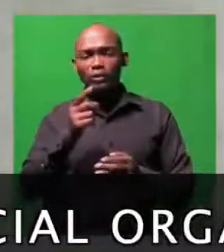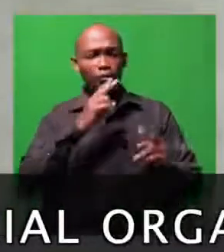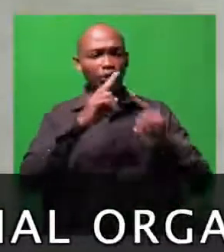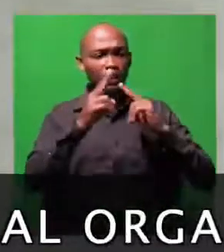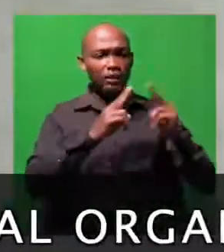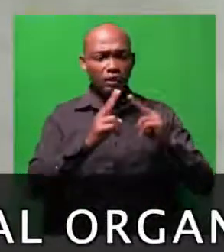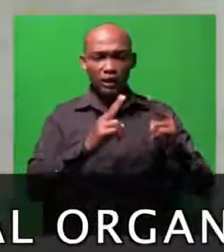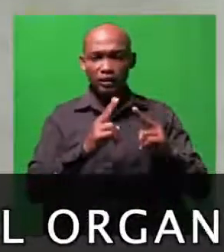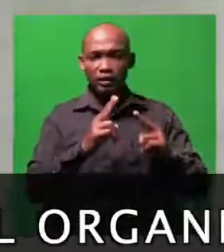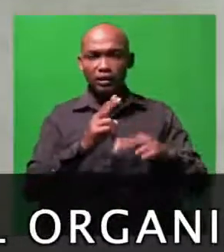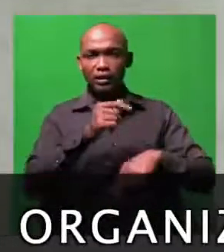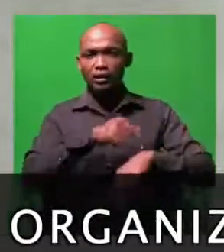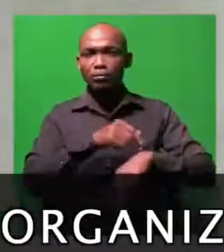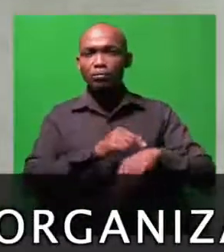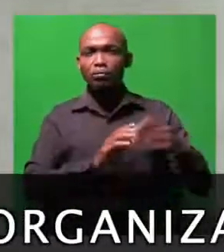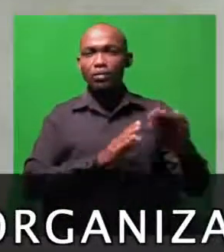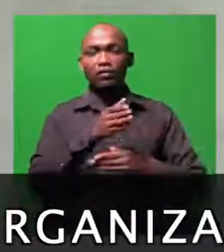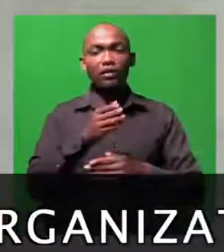previous lesson?